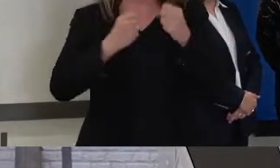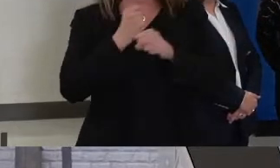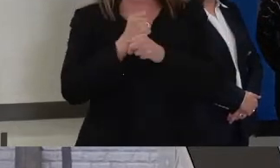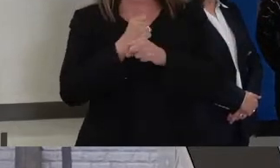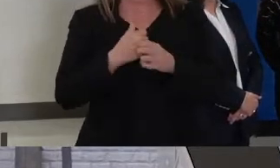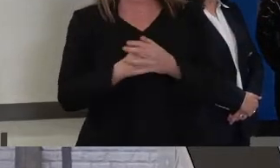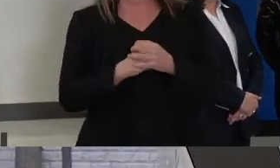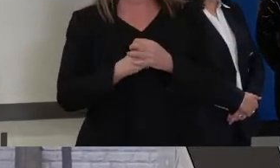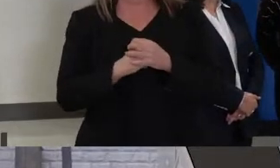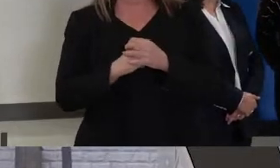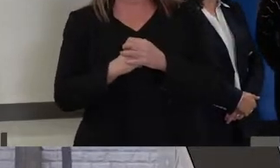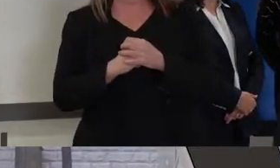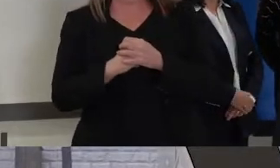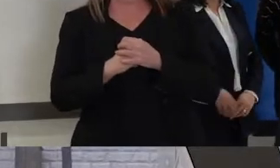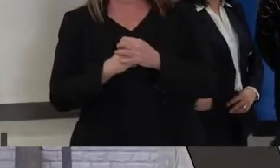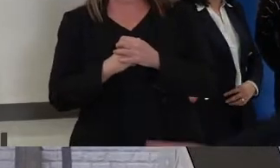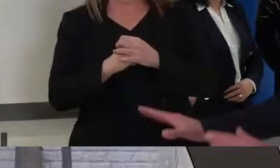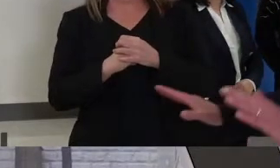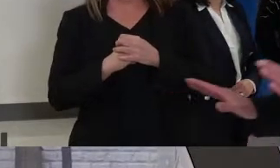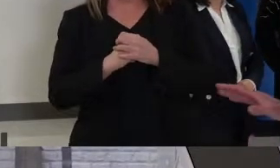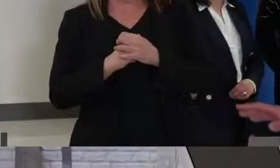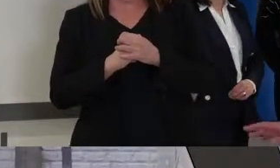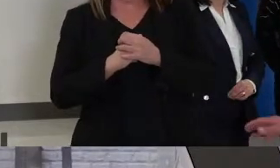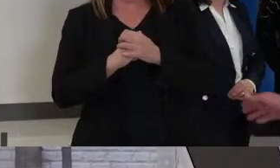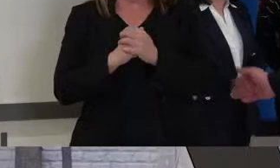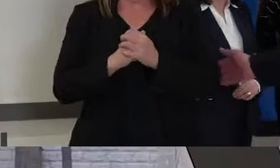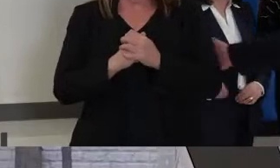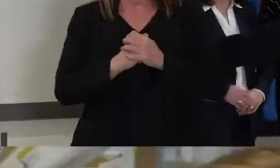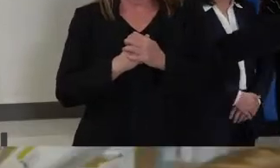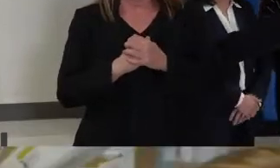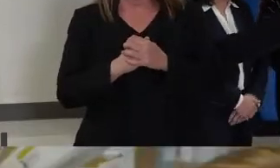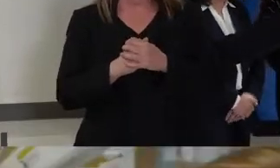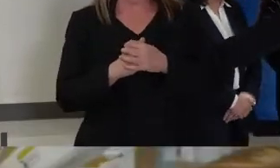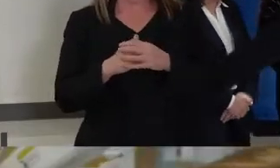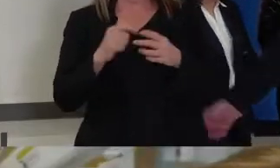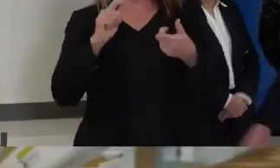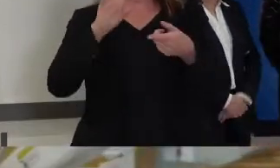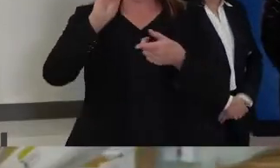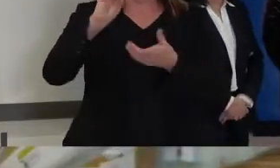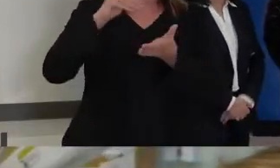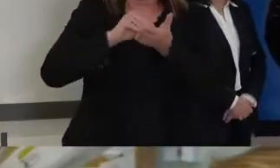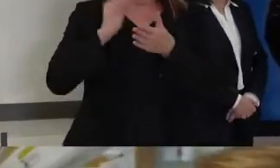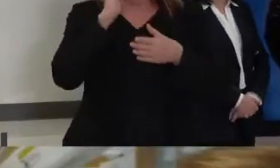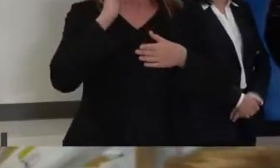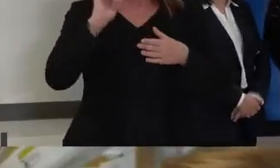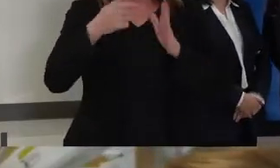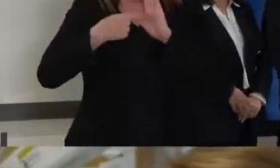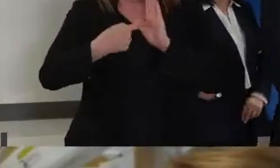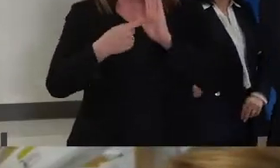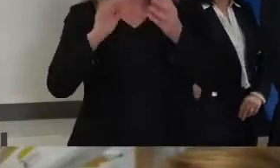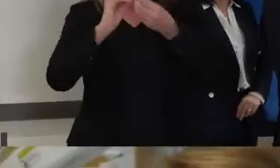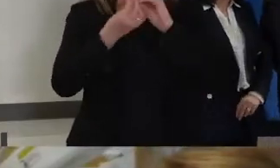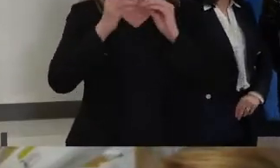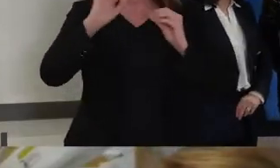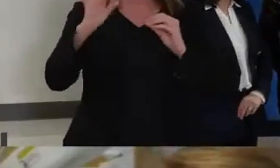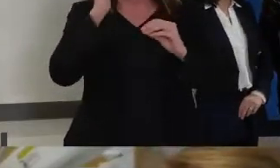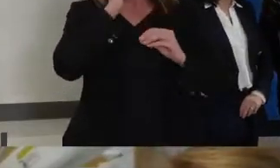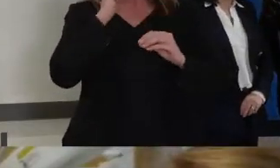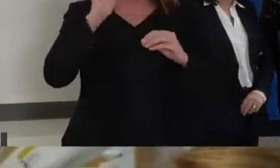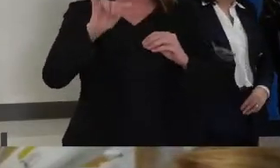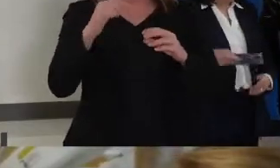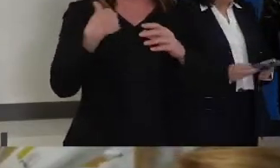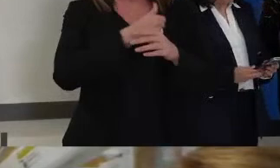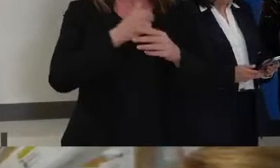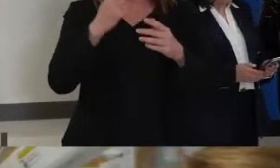about the 6,000. So 6,000 beds represents a number of beds that we're looking